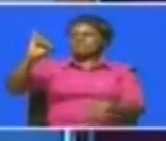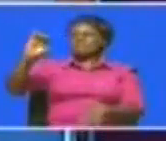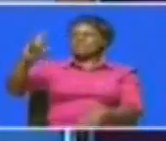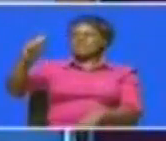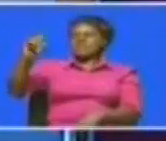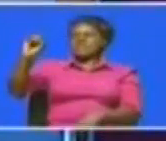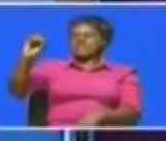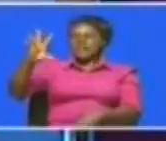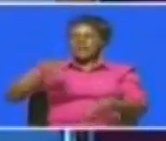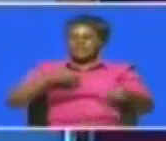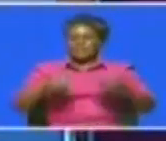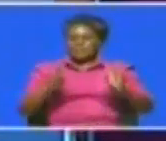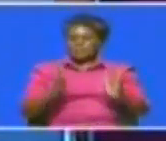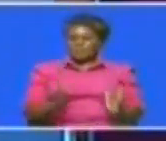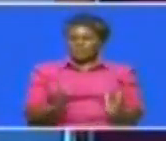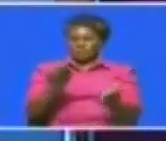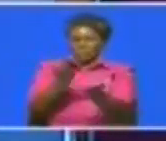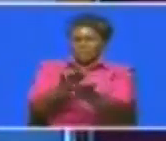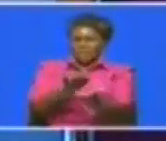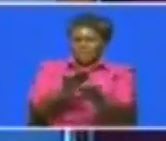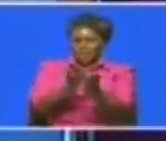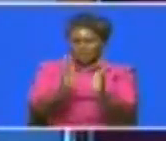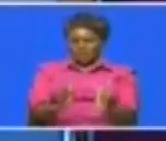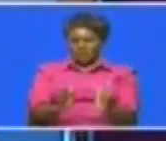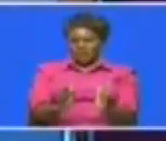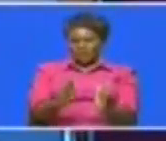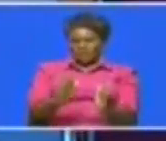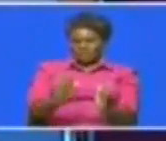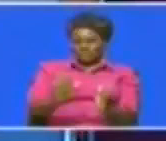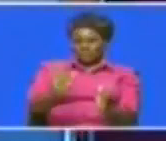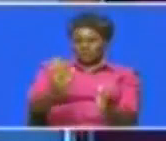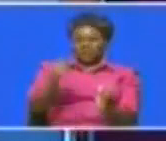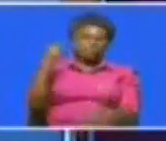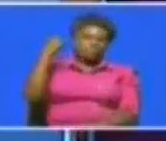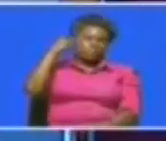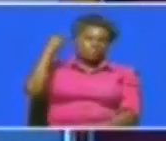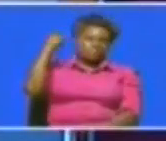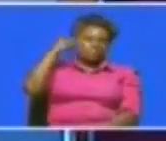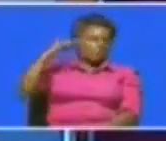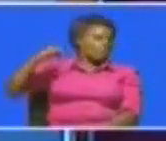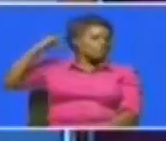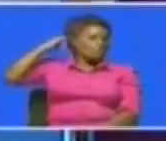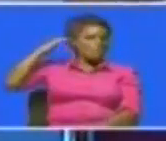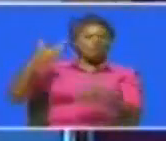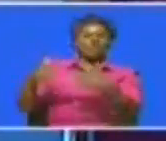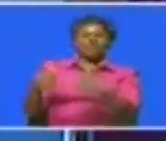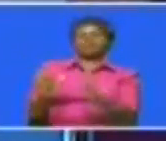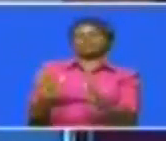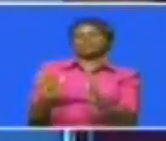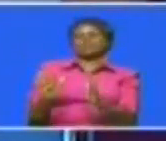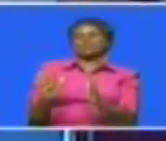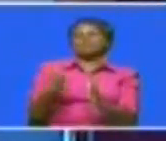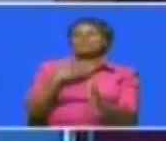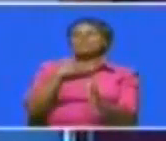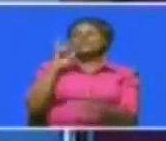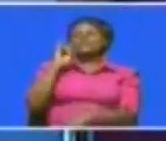the physically challenged beggar, Victor was stung by bees and he lost his phone in the process. And what we want to look today